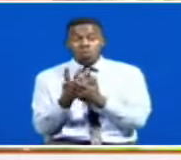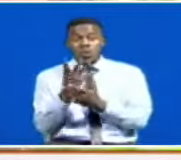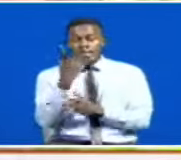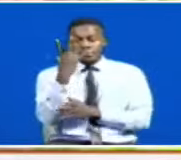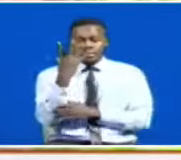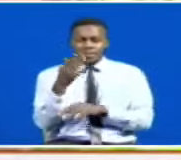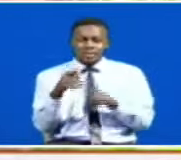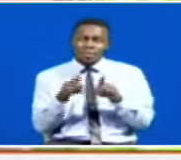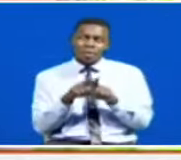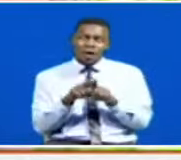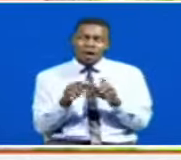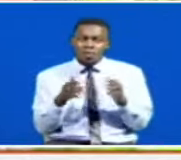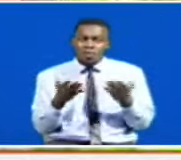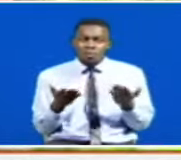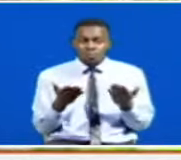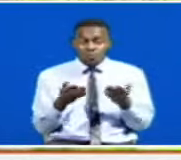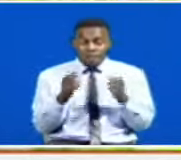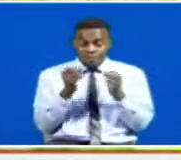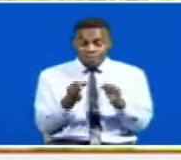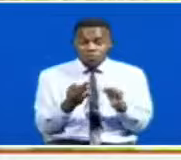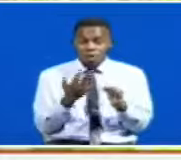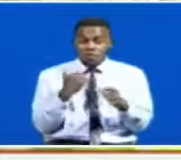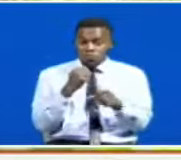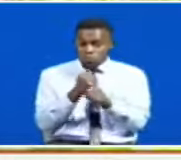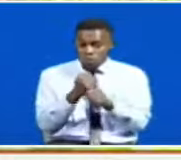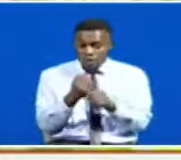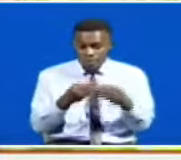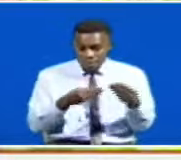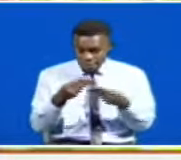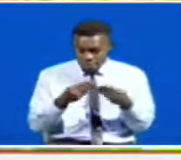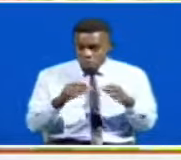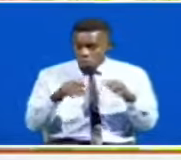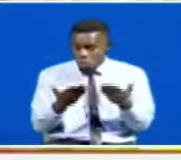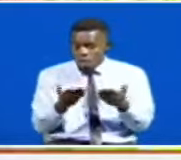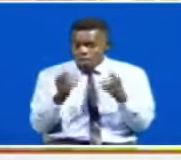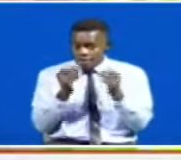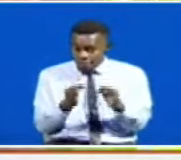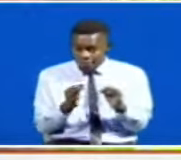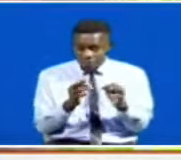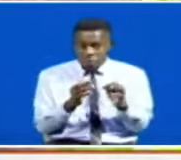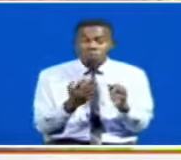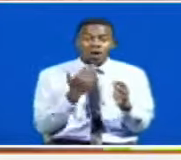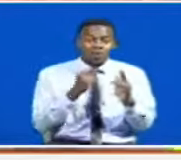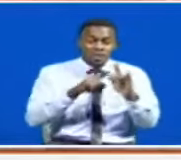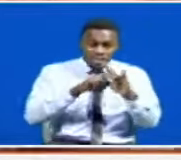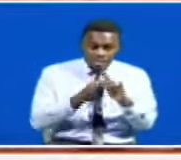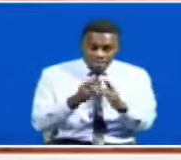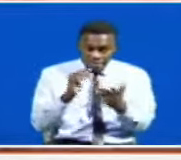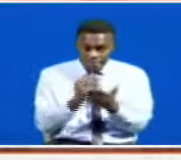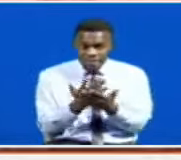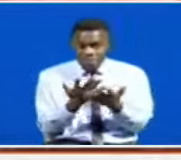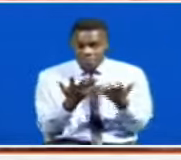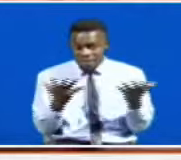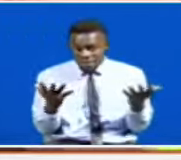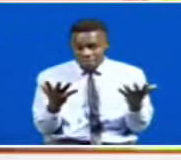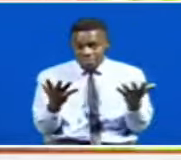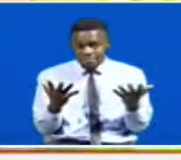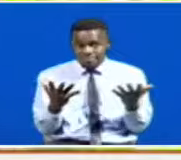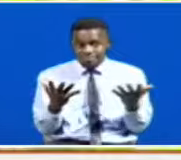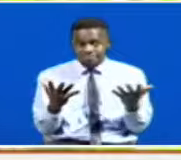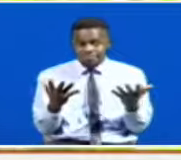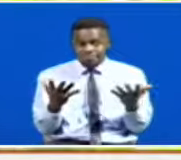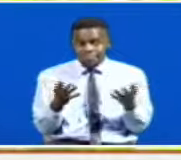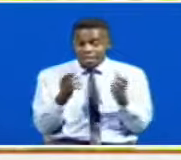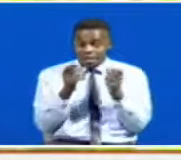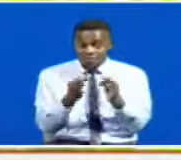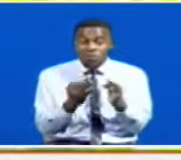like, you know, if you want to do some business or want to start something, me even, you know, I'm slightly older than her. If